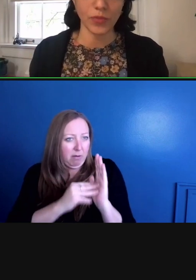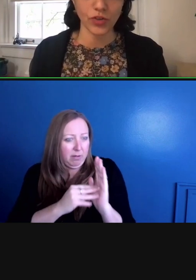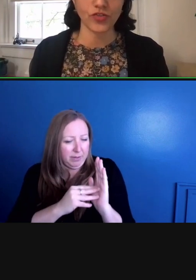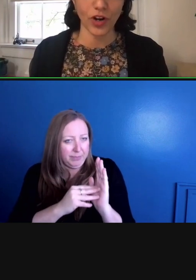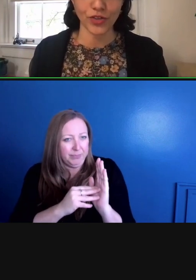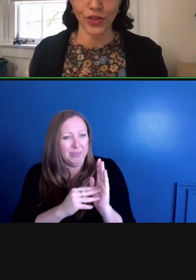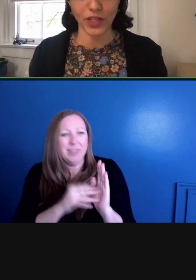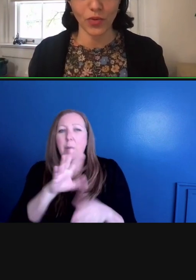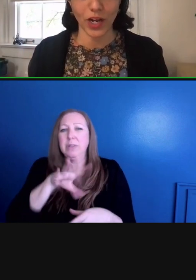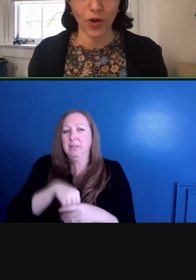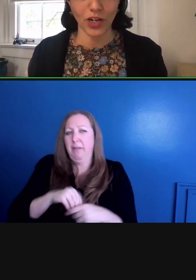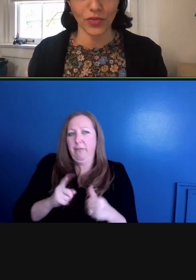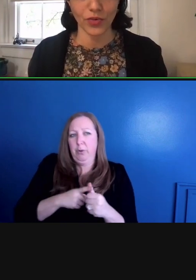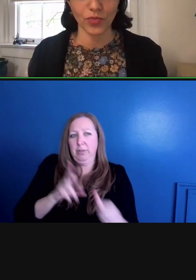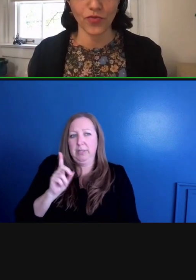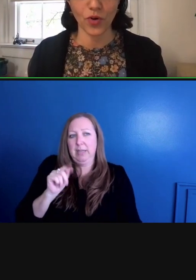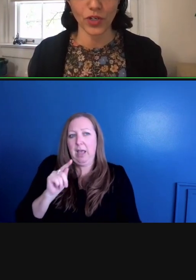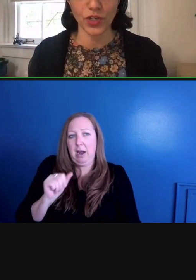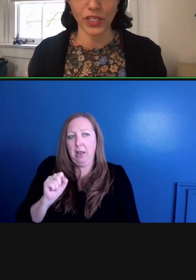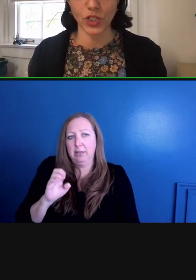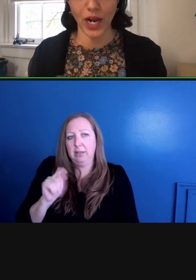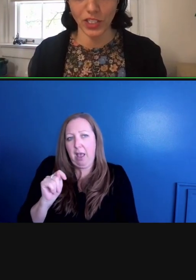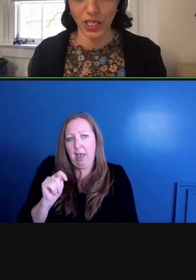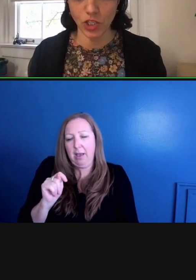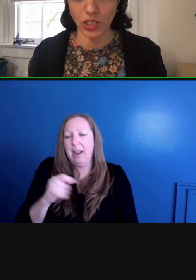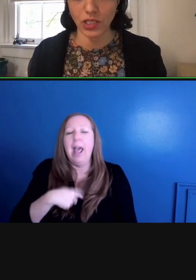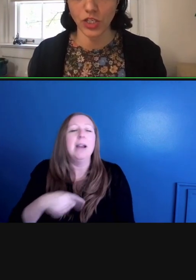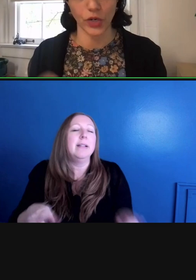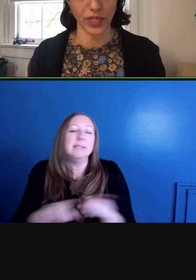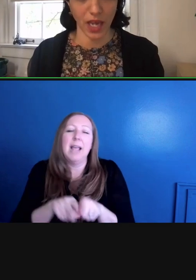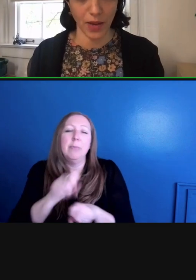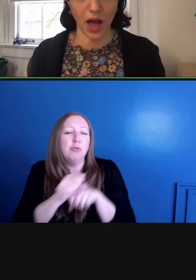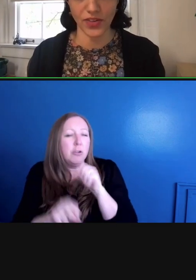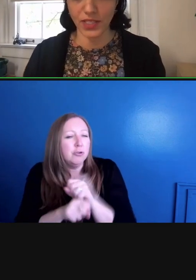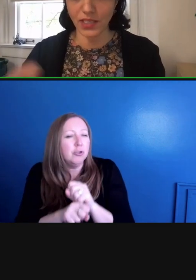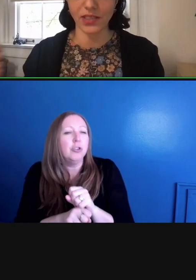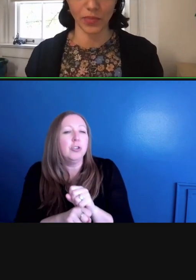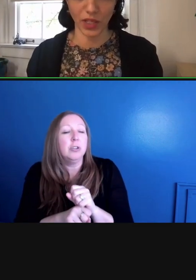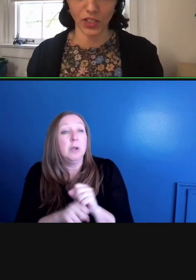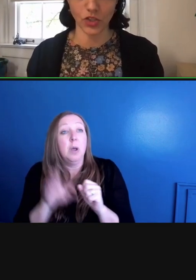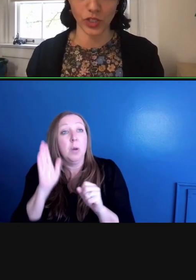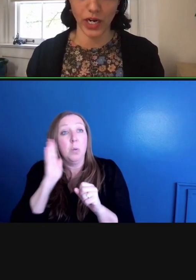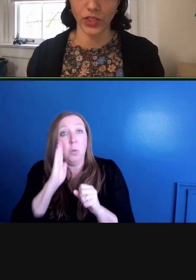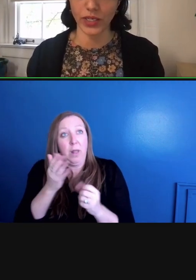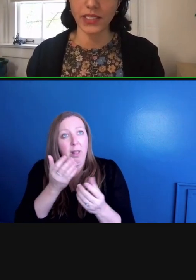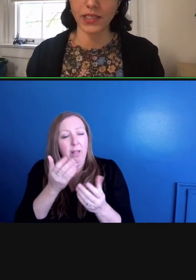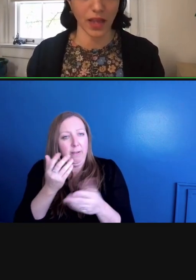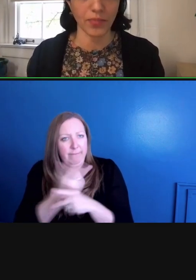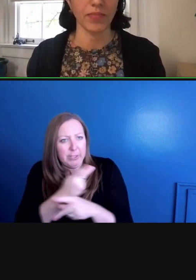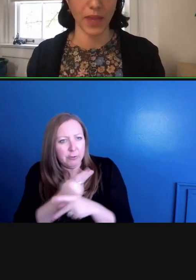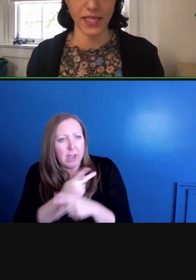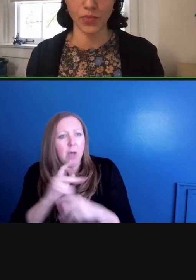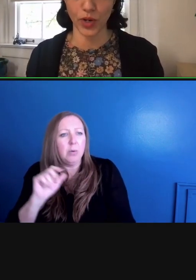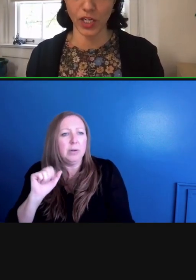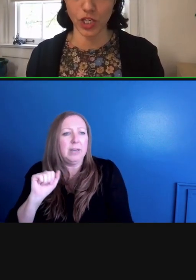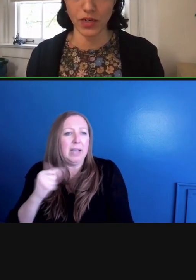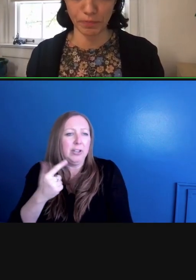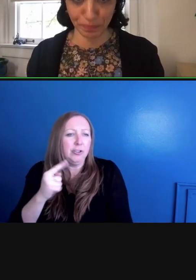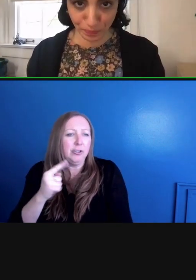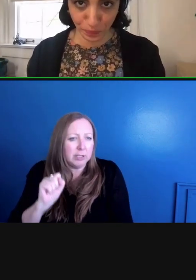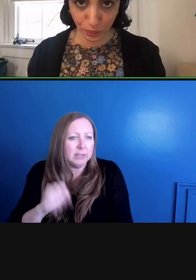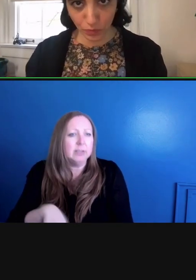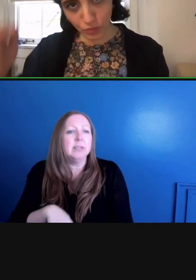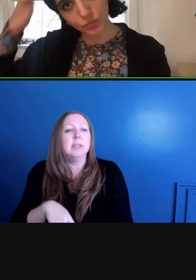which has a similar structure like the one I walked through before. So it extracts agents, generates hypotheses, simulates trajectories, and then makes a